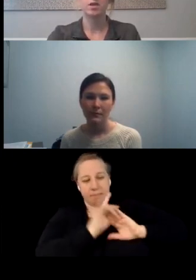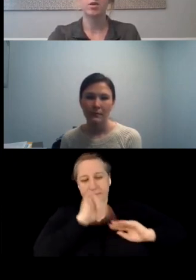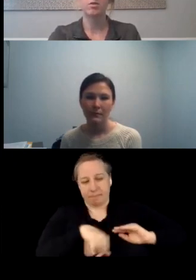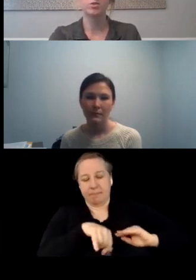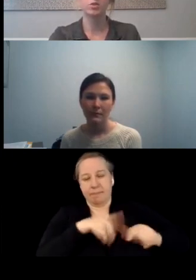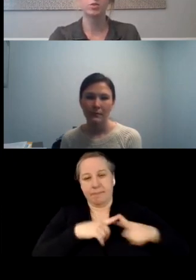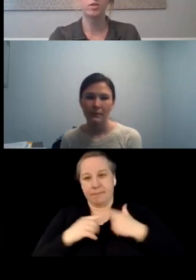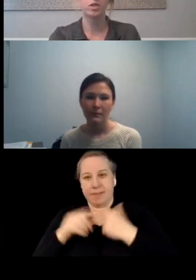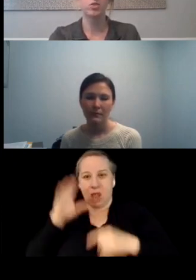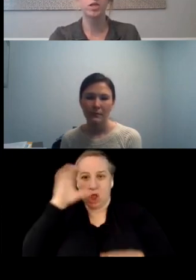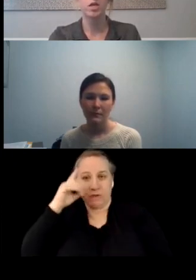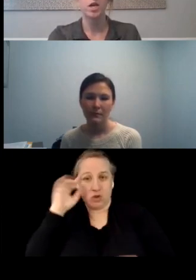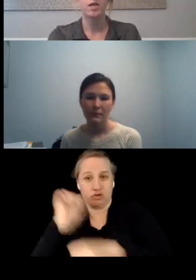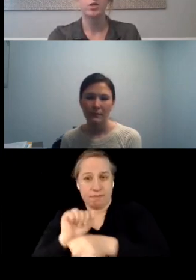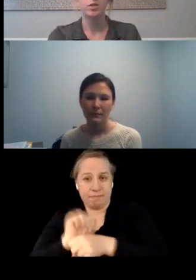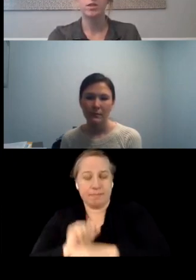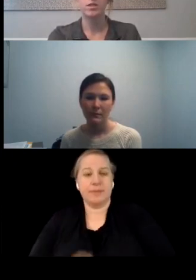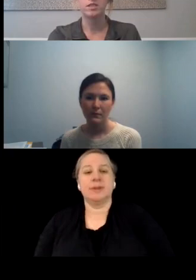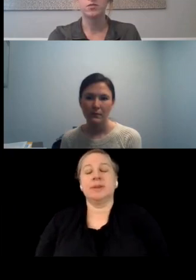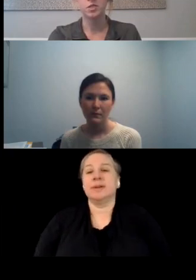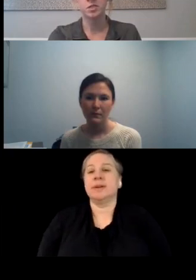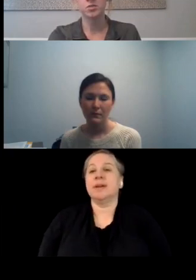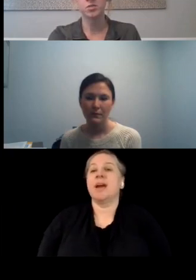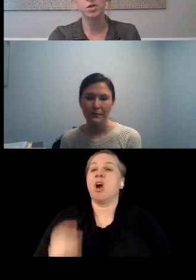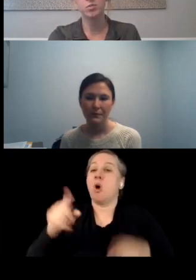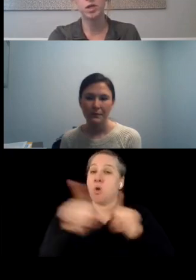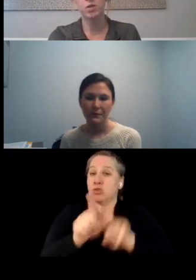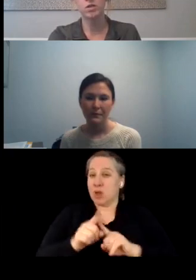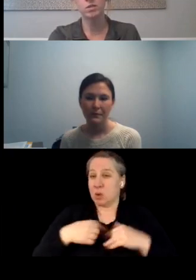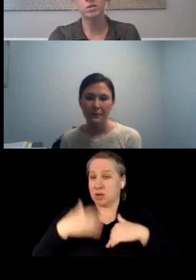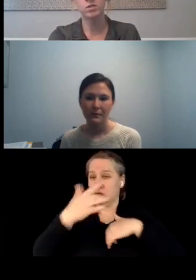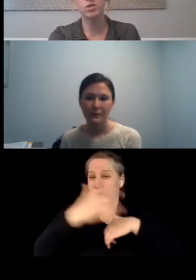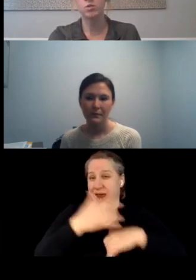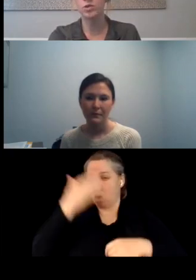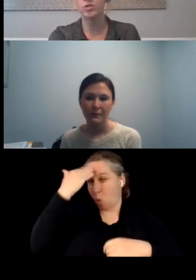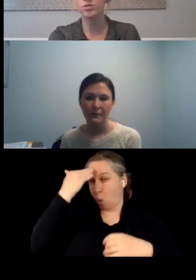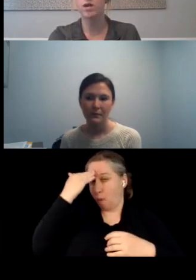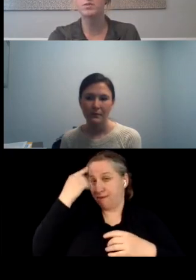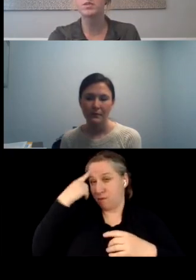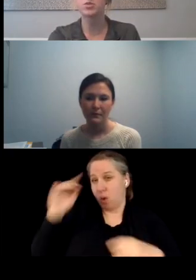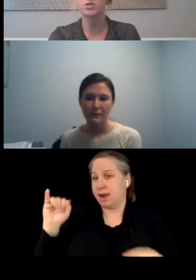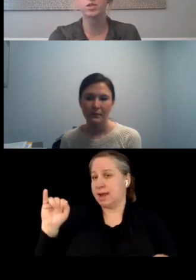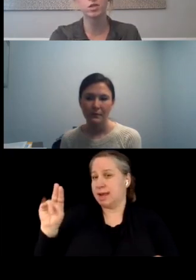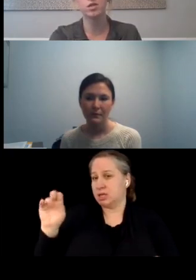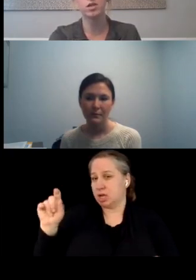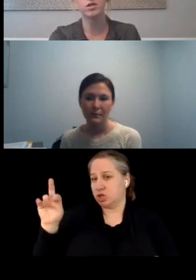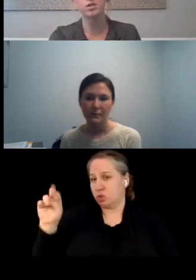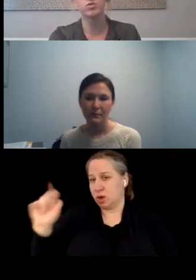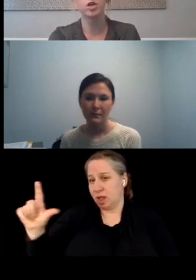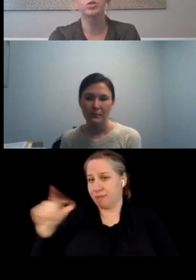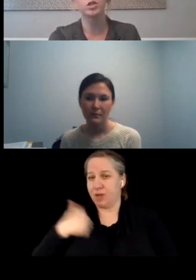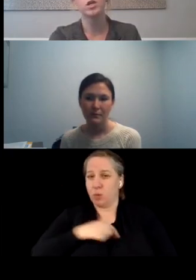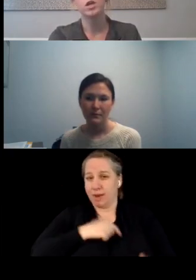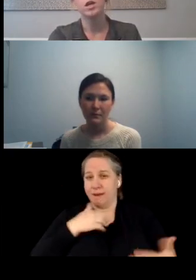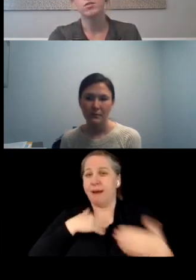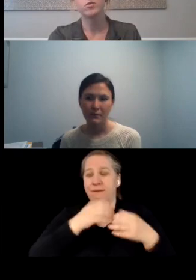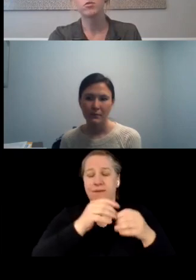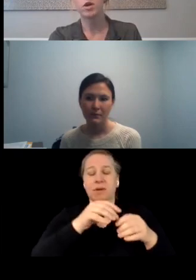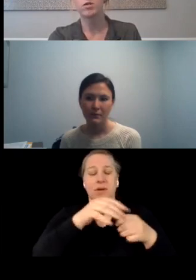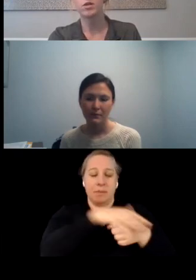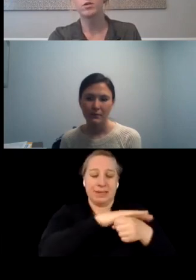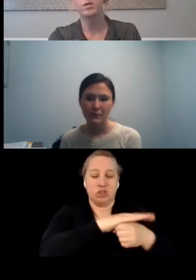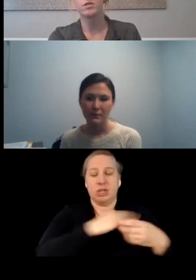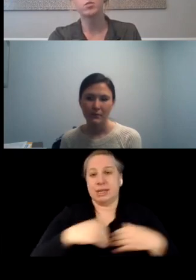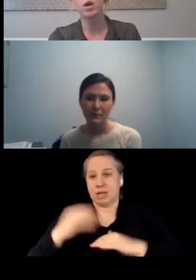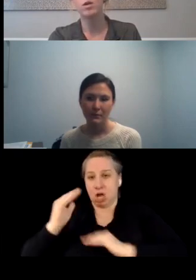I guess I also just want to touch on, I know this is for industrial, but I wanted to, we do have positions in construction and a few